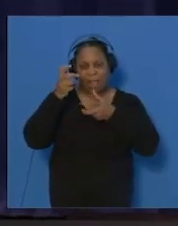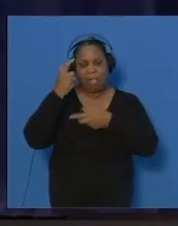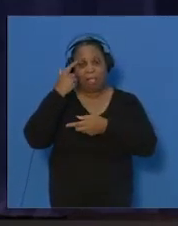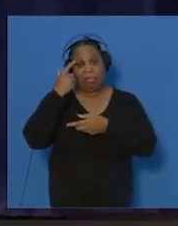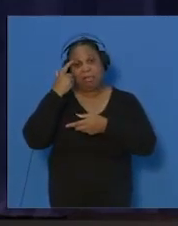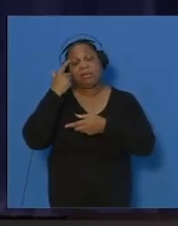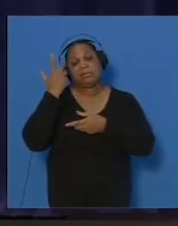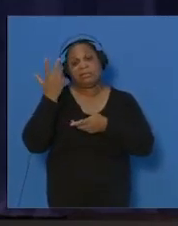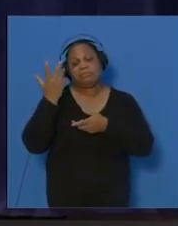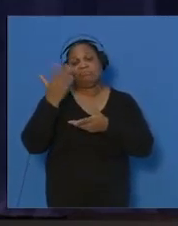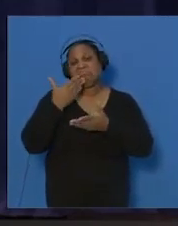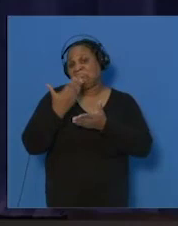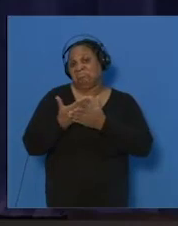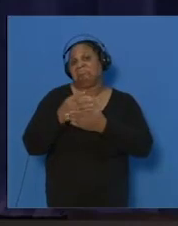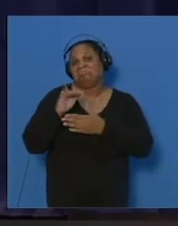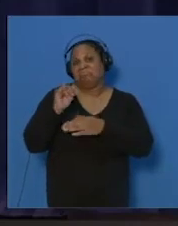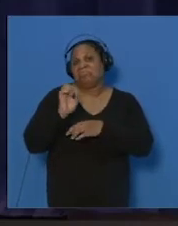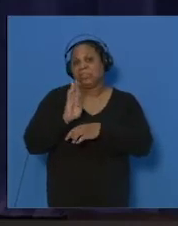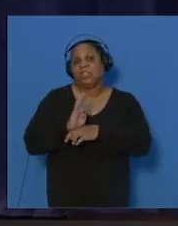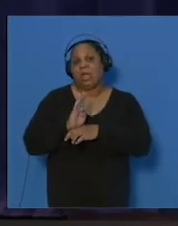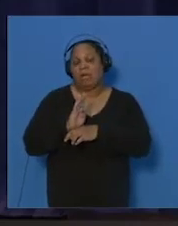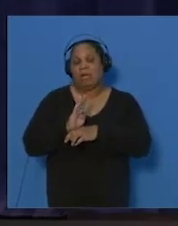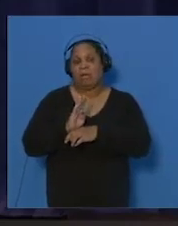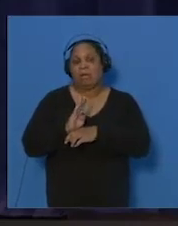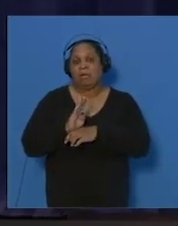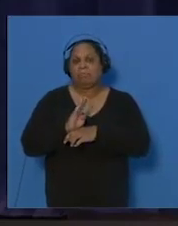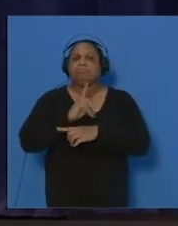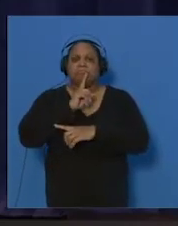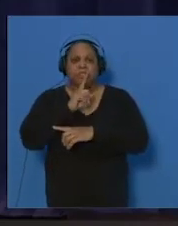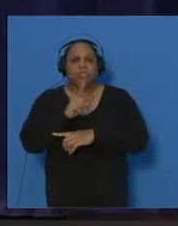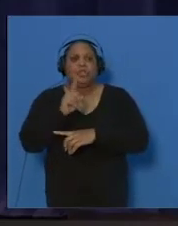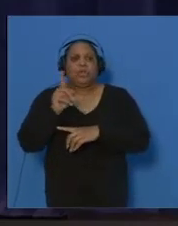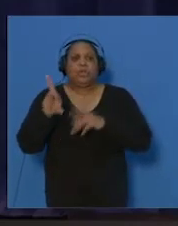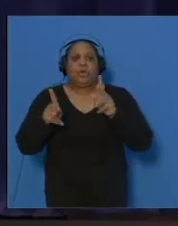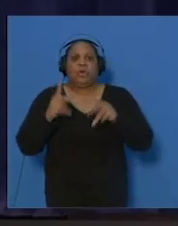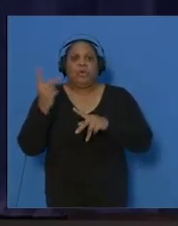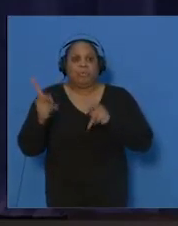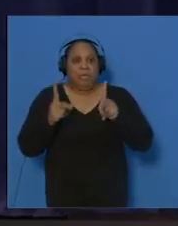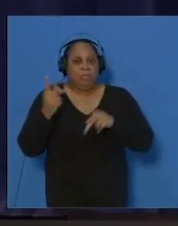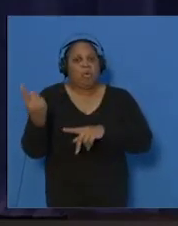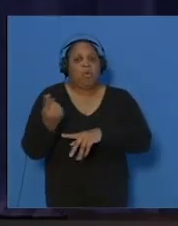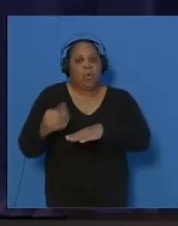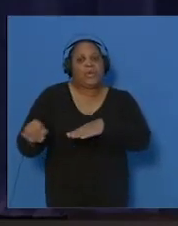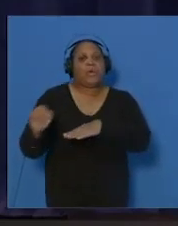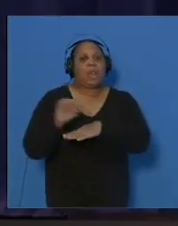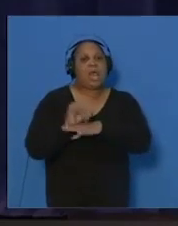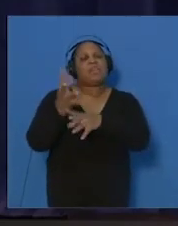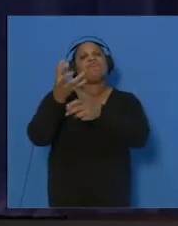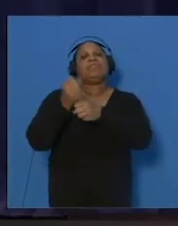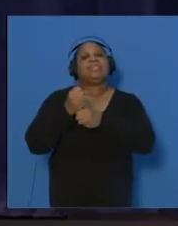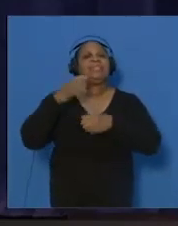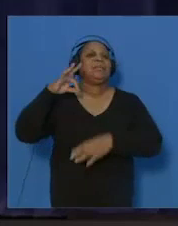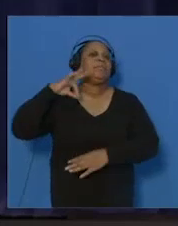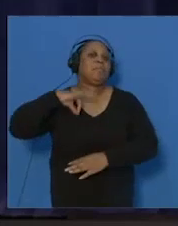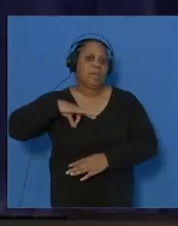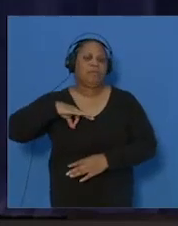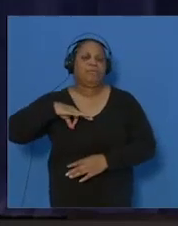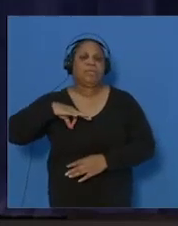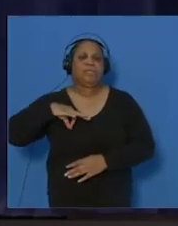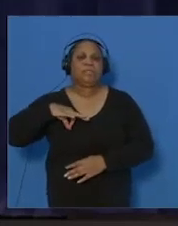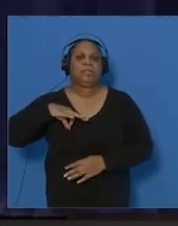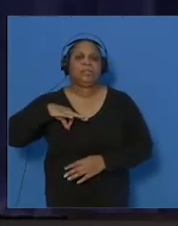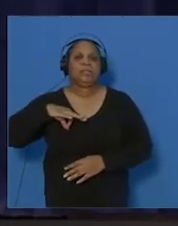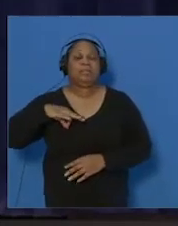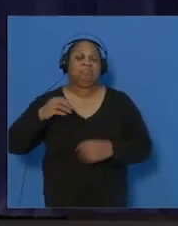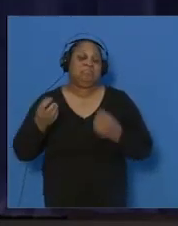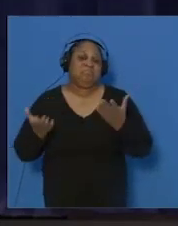done a very good job of ensuring that only persons who are on island are actually receiving the benefit. In